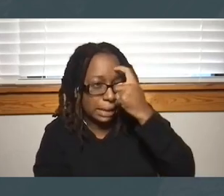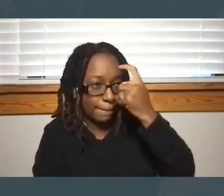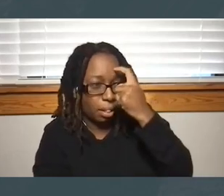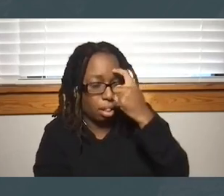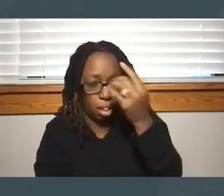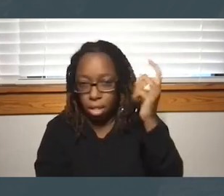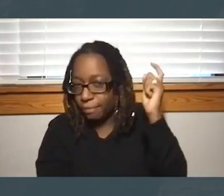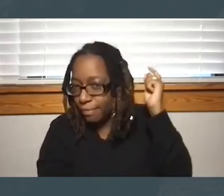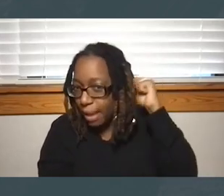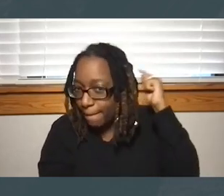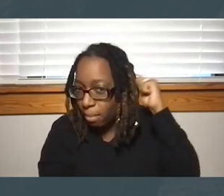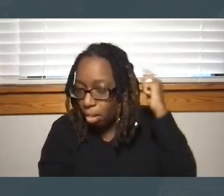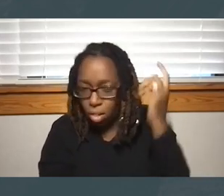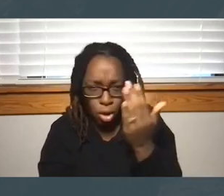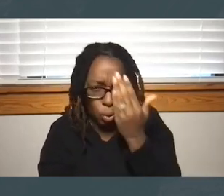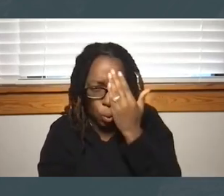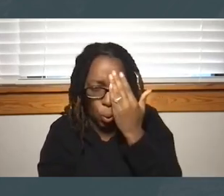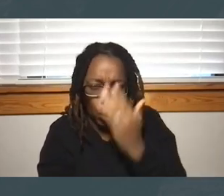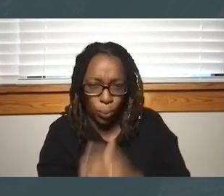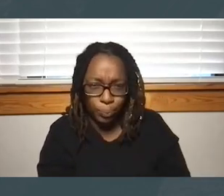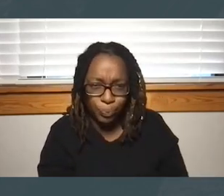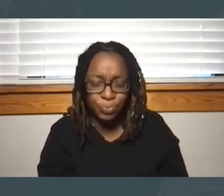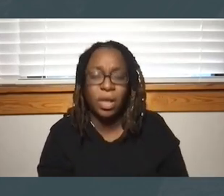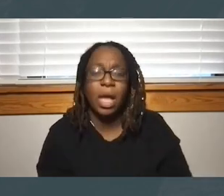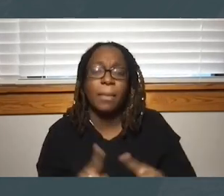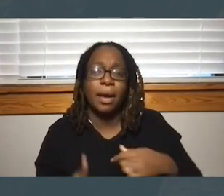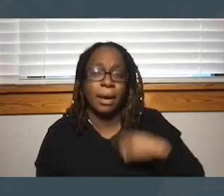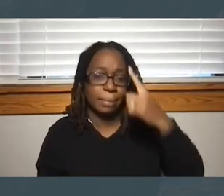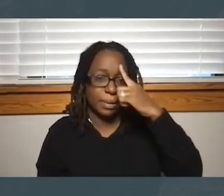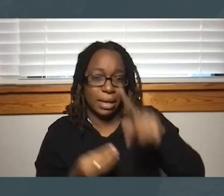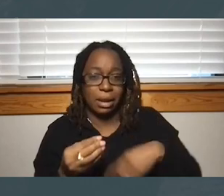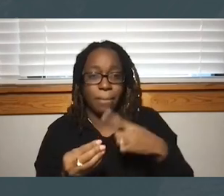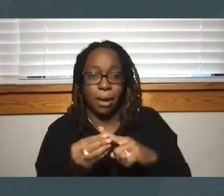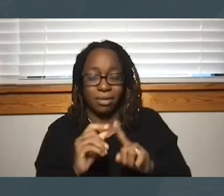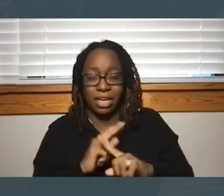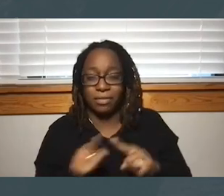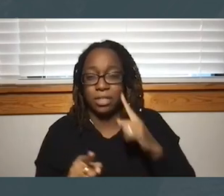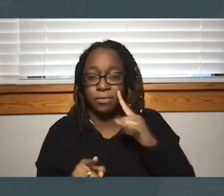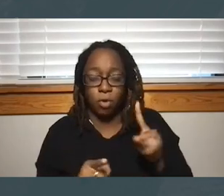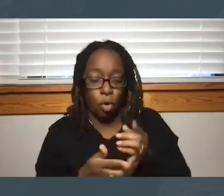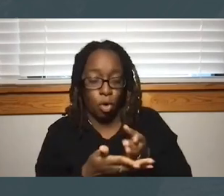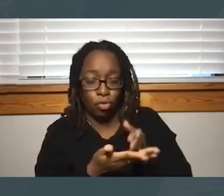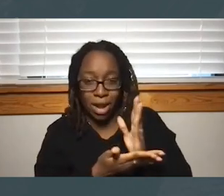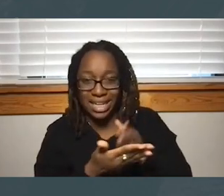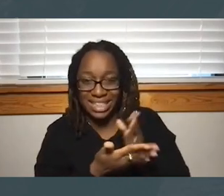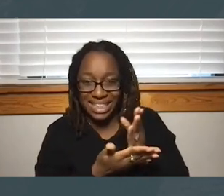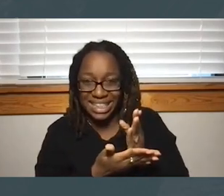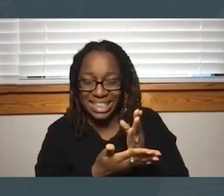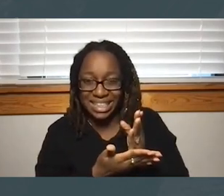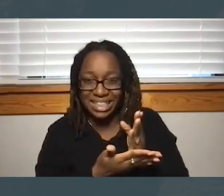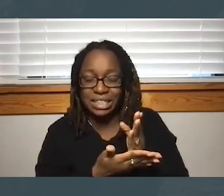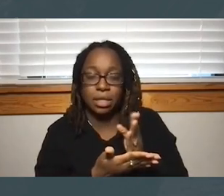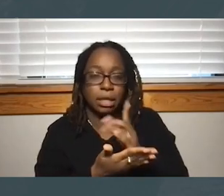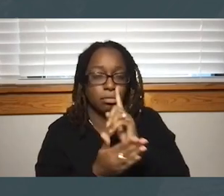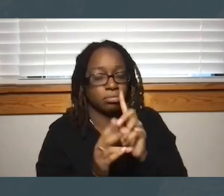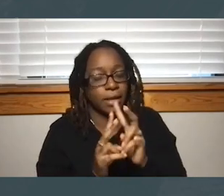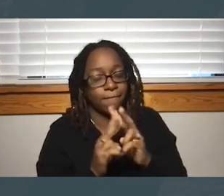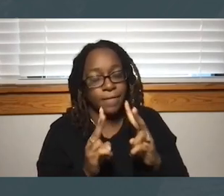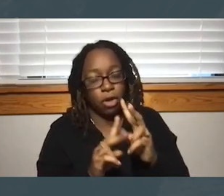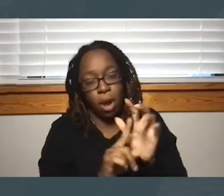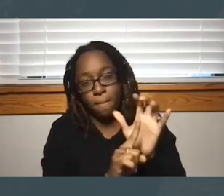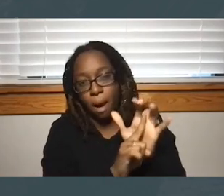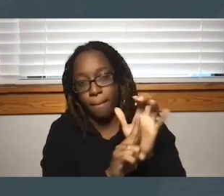Then I'm thinking of a definition of racism from you know, a very popular one from Ruth